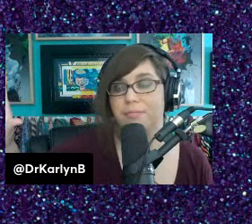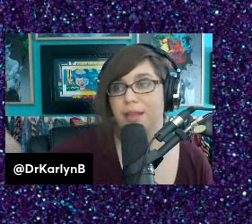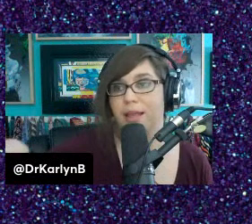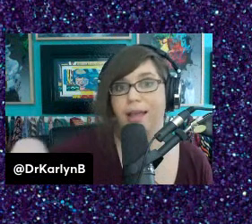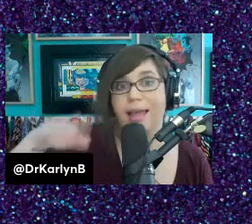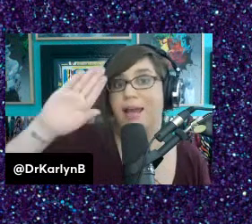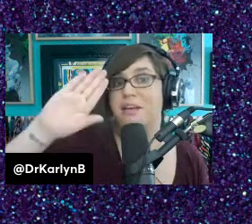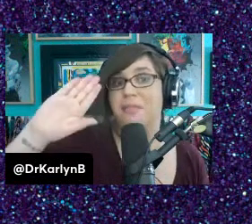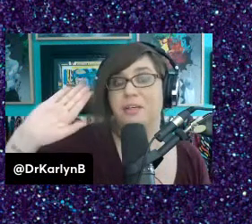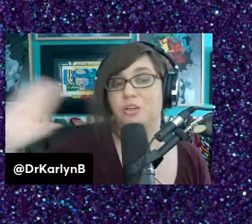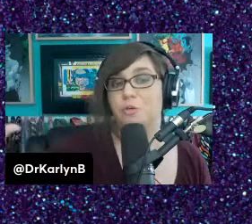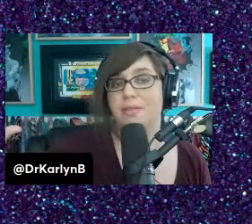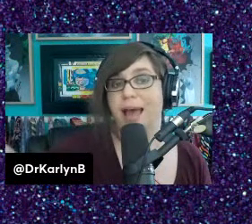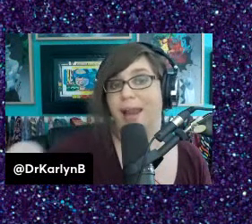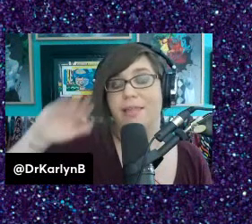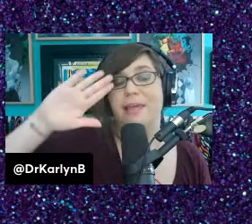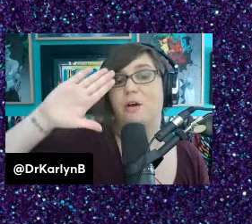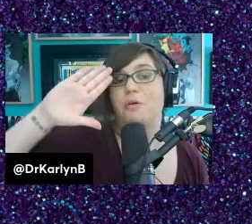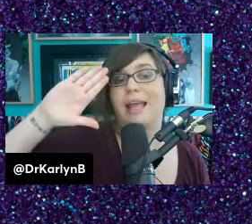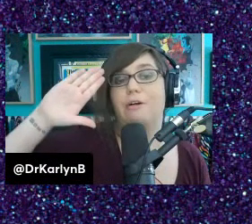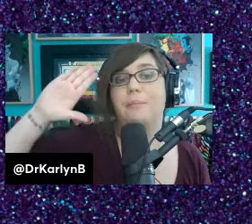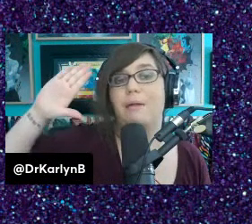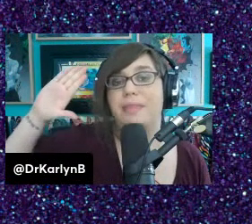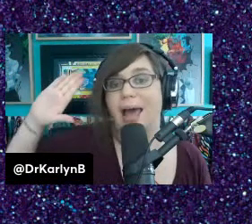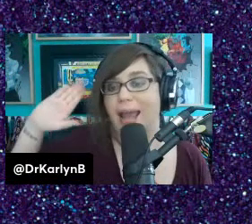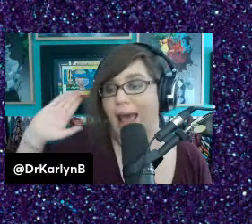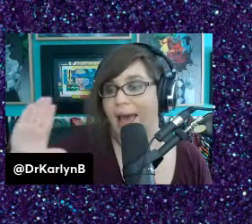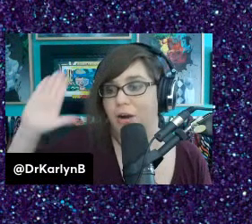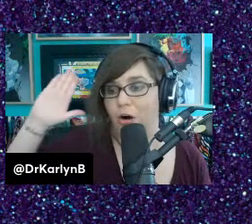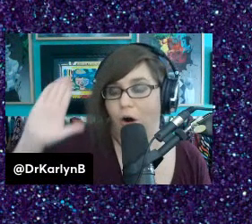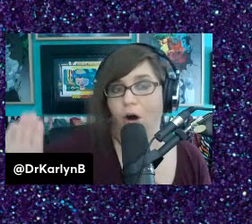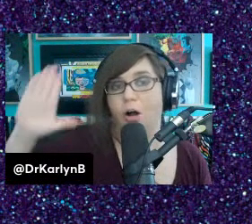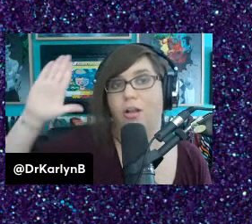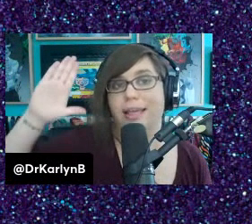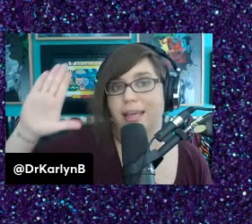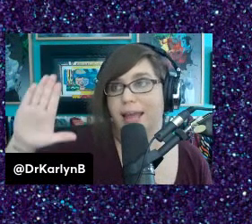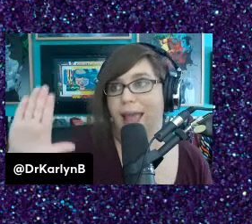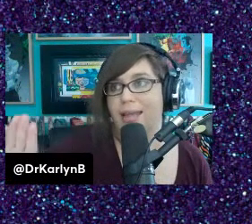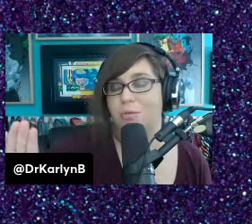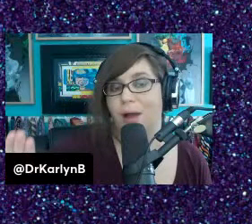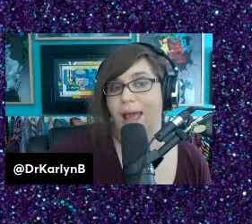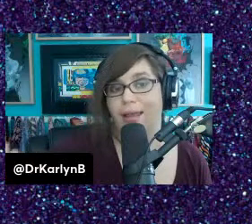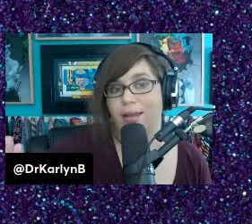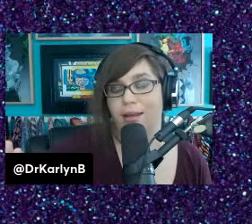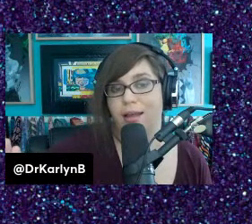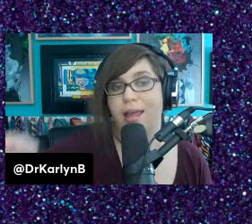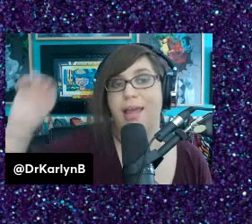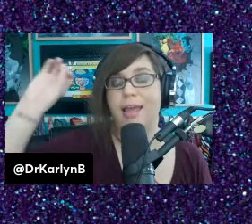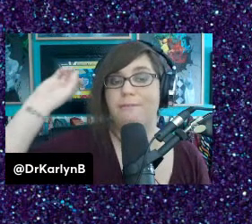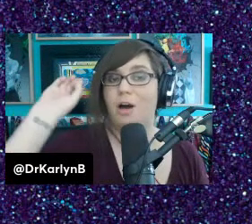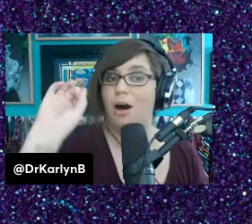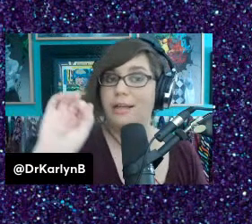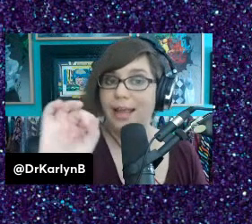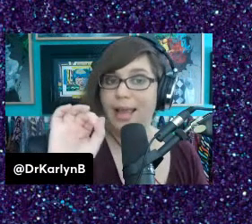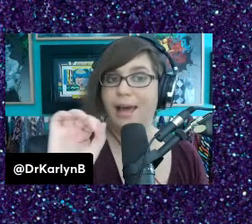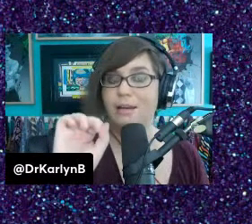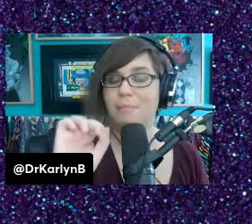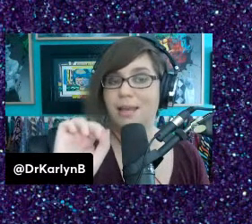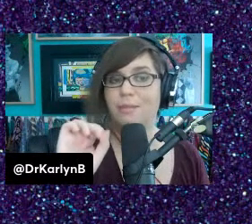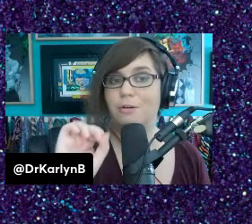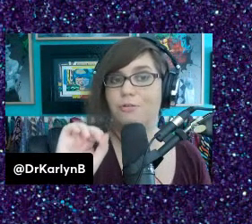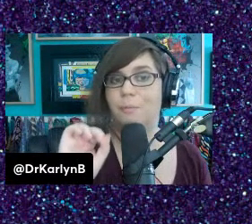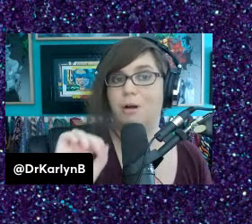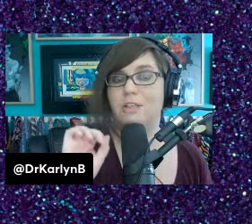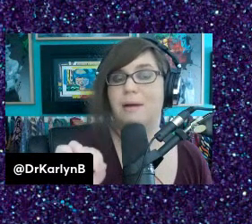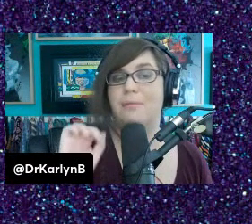excuse. It had nothing to do with that. They don't care about that at all in any way. If Kanye hadn't